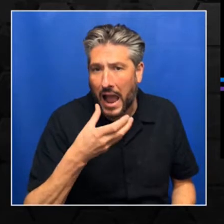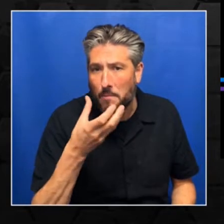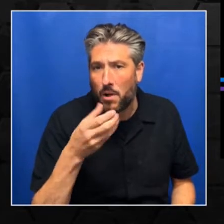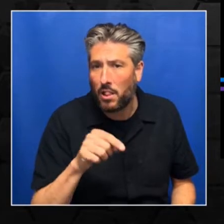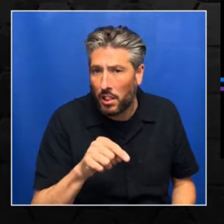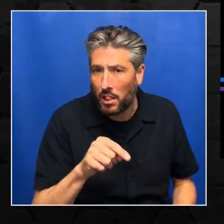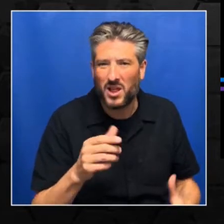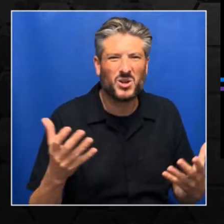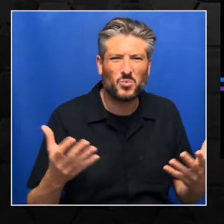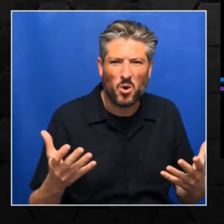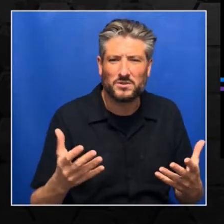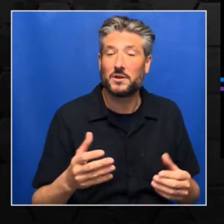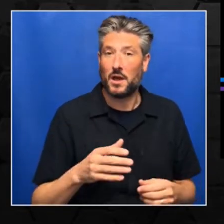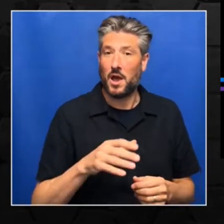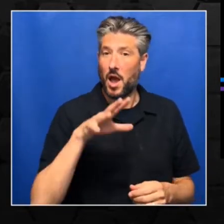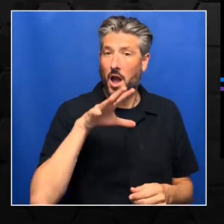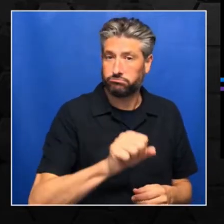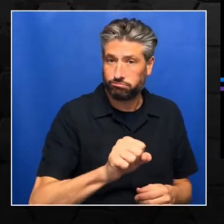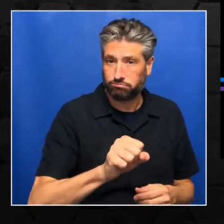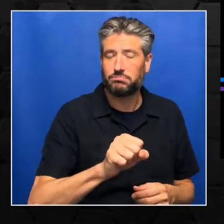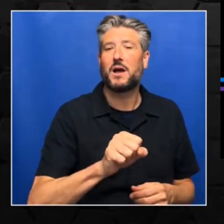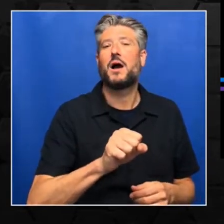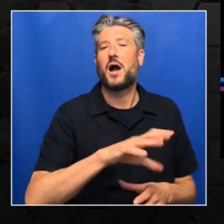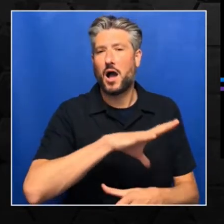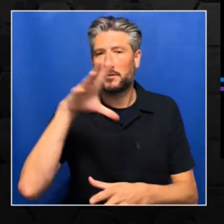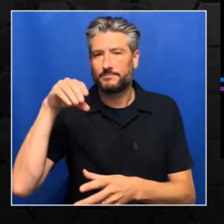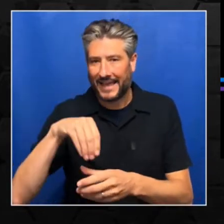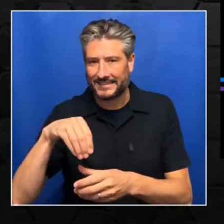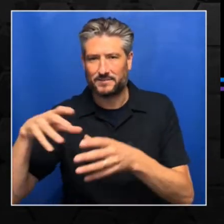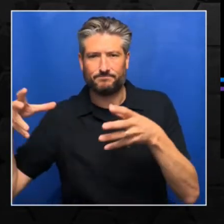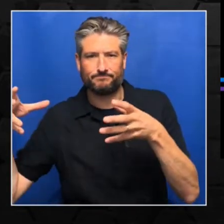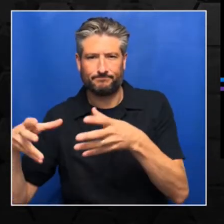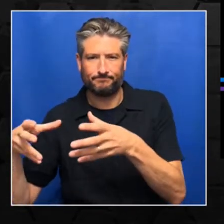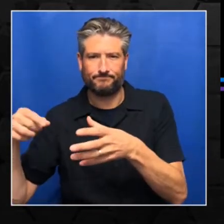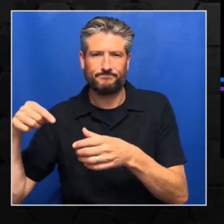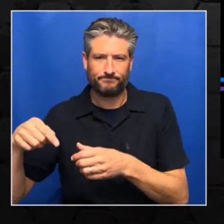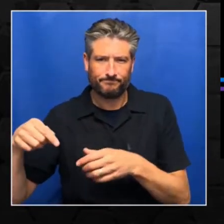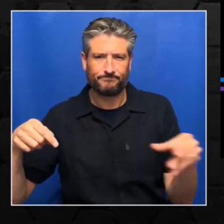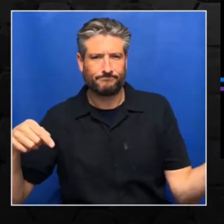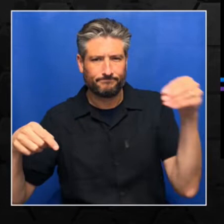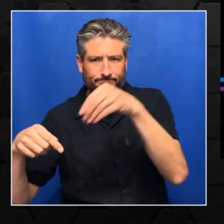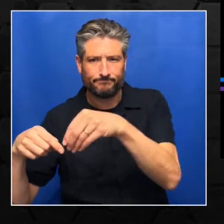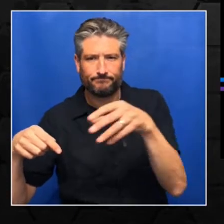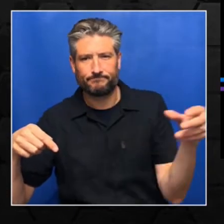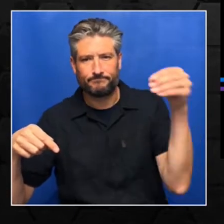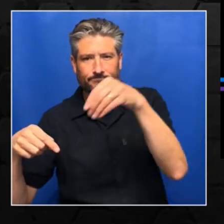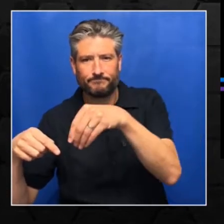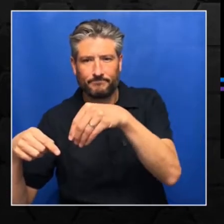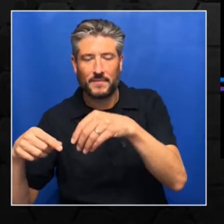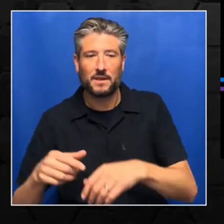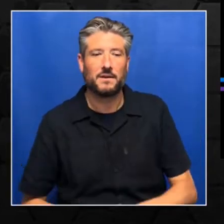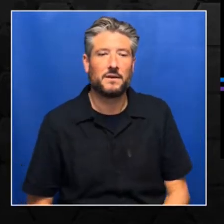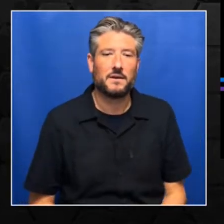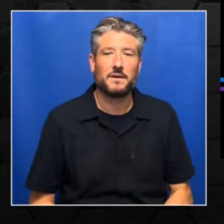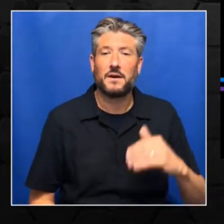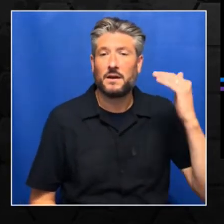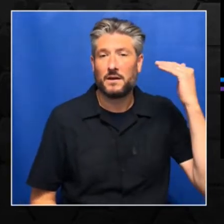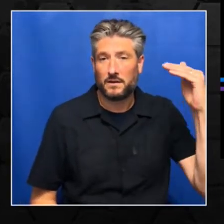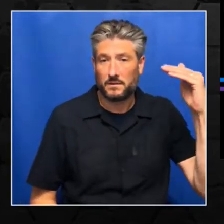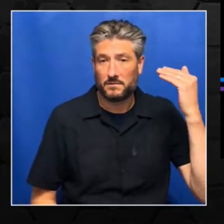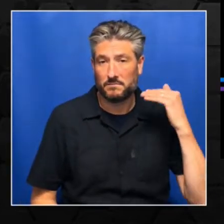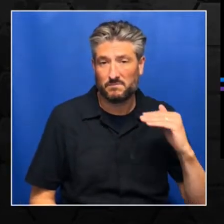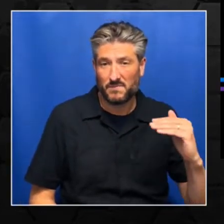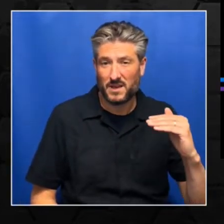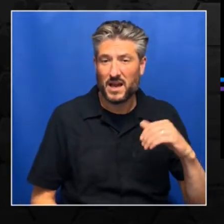certain place. Regression is predicting the price of a product, or predicting the value of something over a series of time. Anomaly